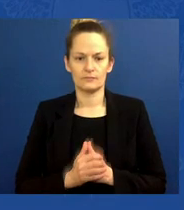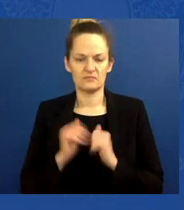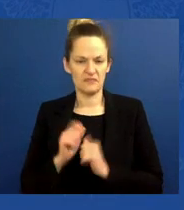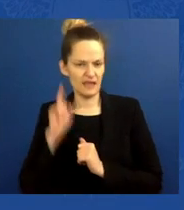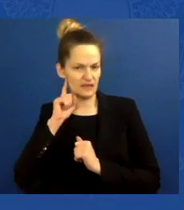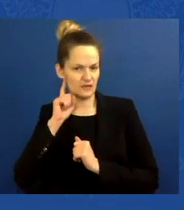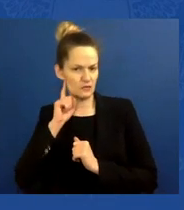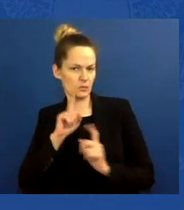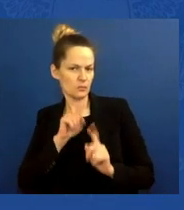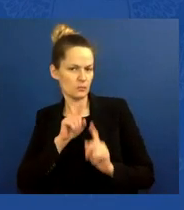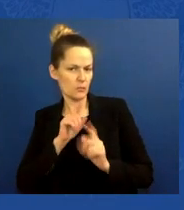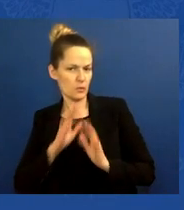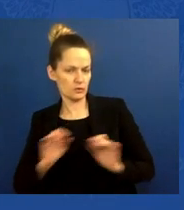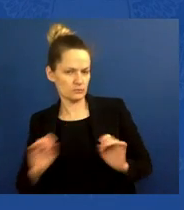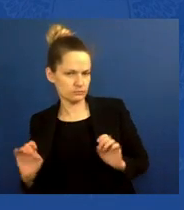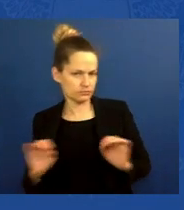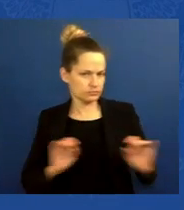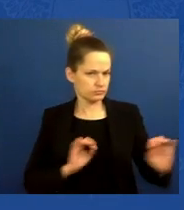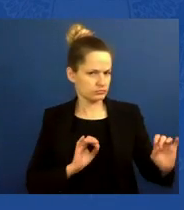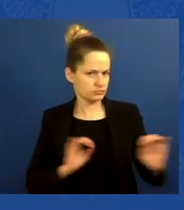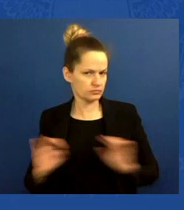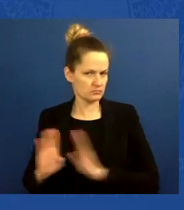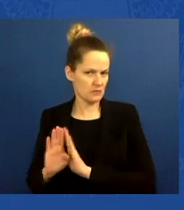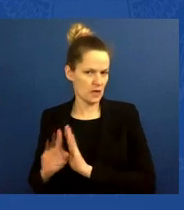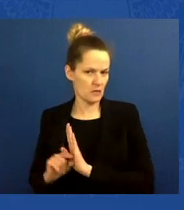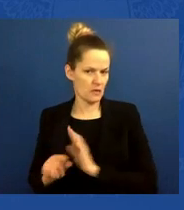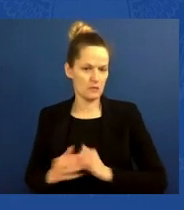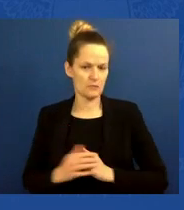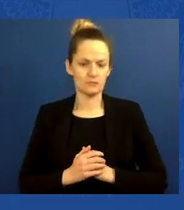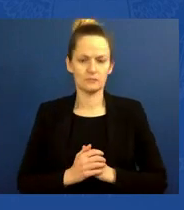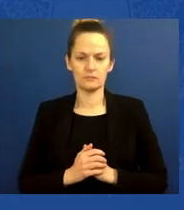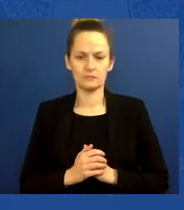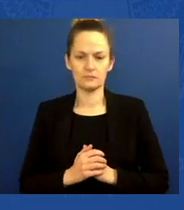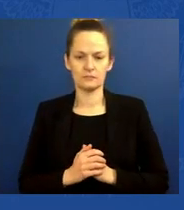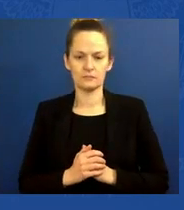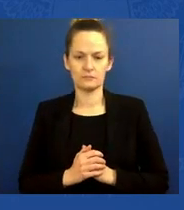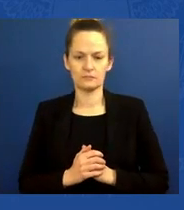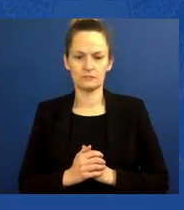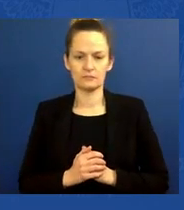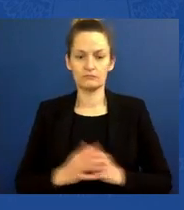I'm not going to comment on that right now, I'm not going to comment on that other than what I told you today, thank you.